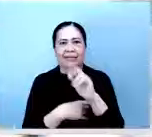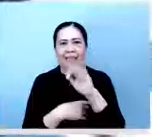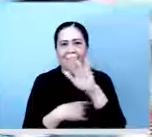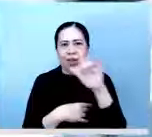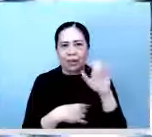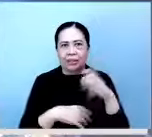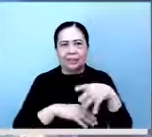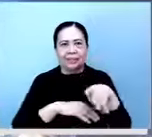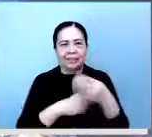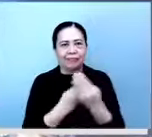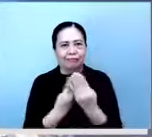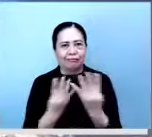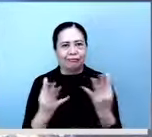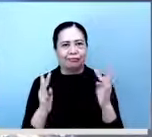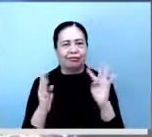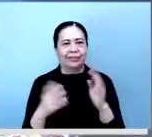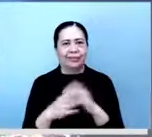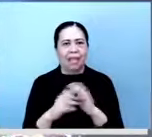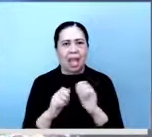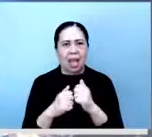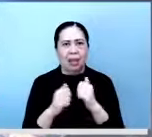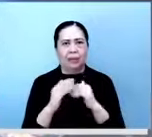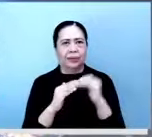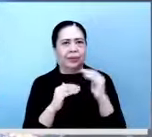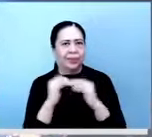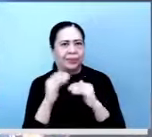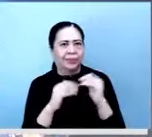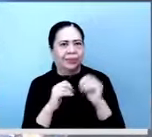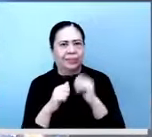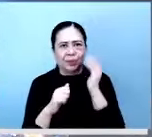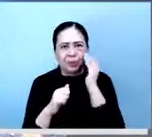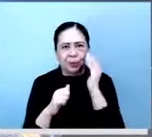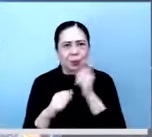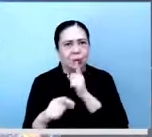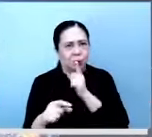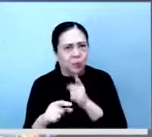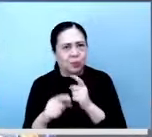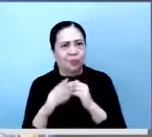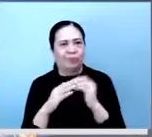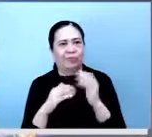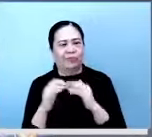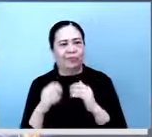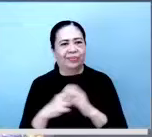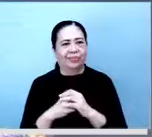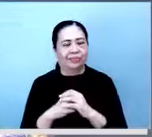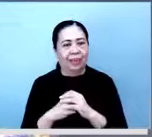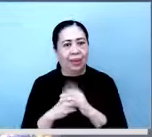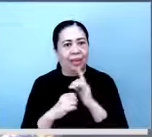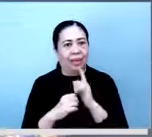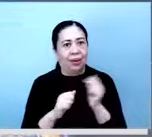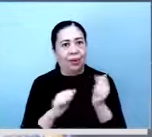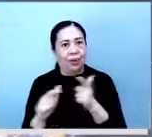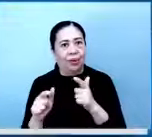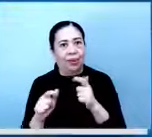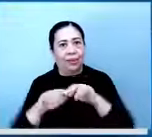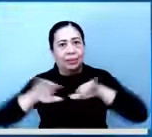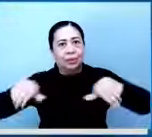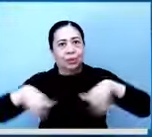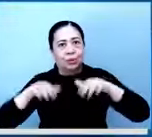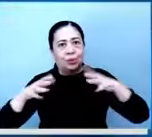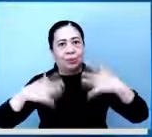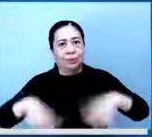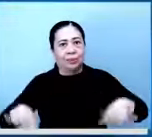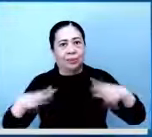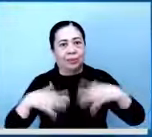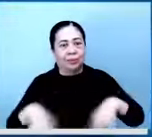naman minimake sure na super comfy for the kids itong mga ito? Actually, all of our swimwears mm-hmm. are